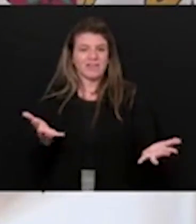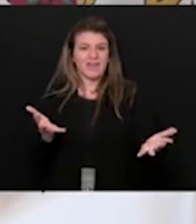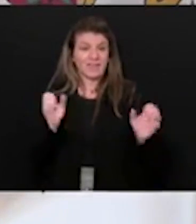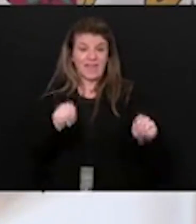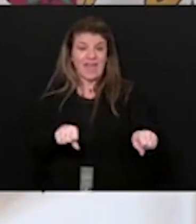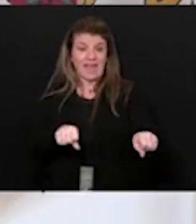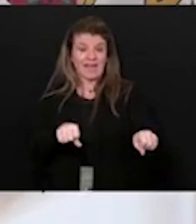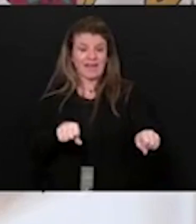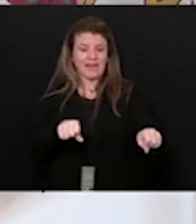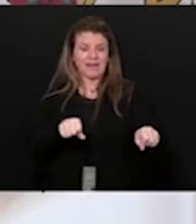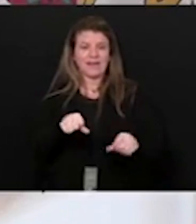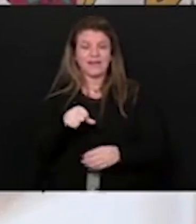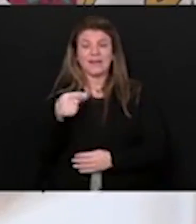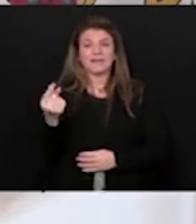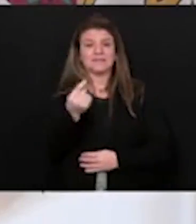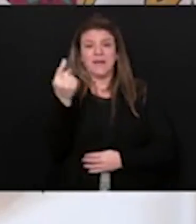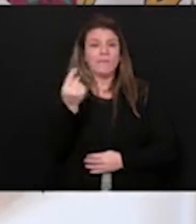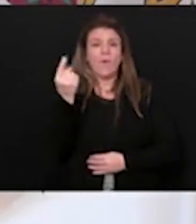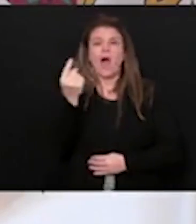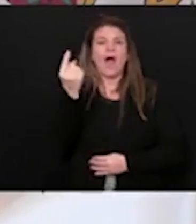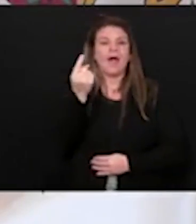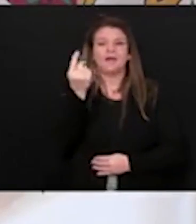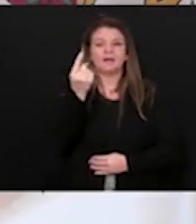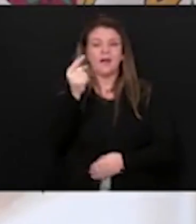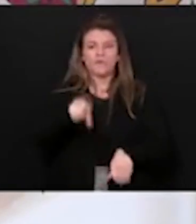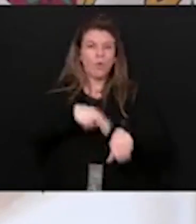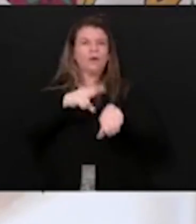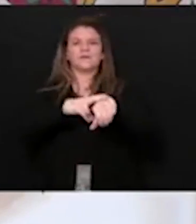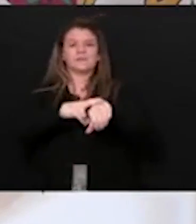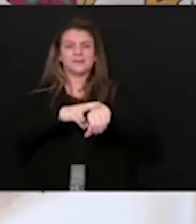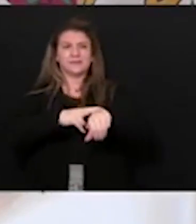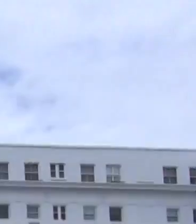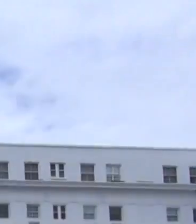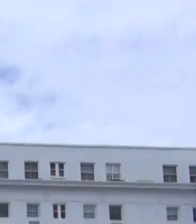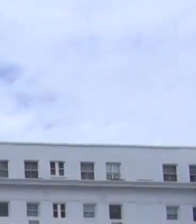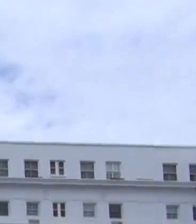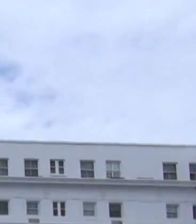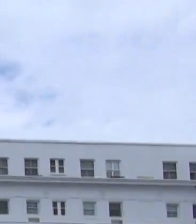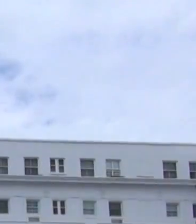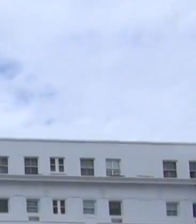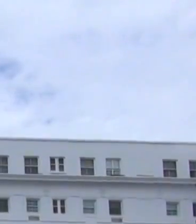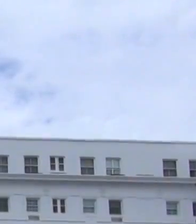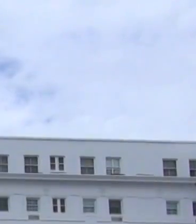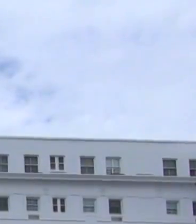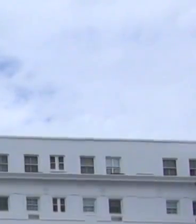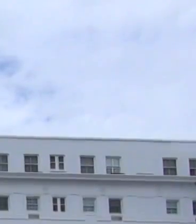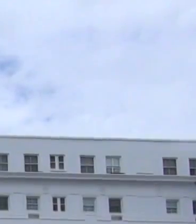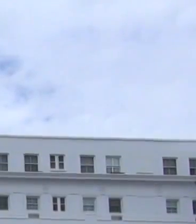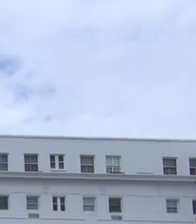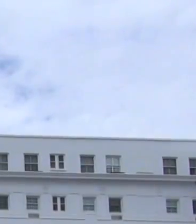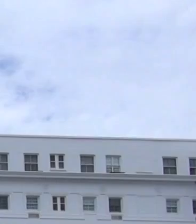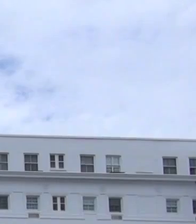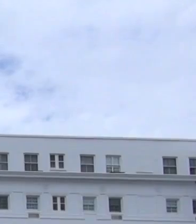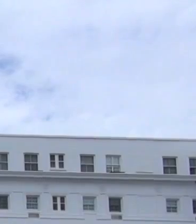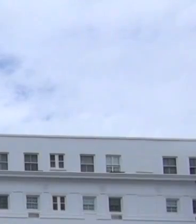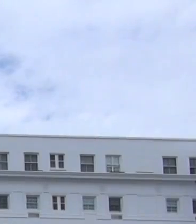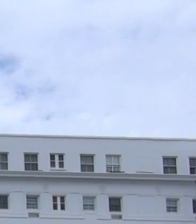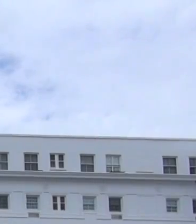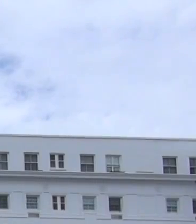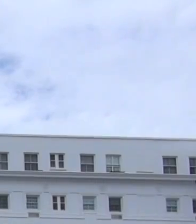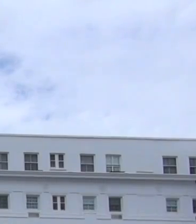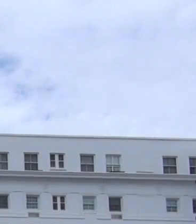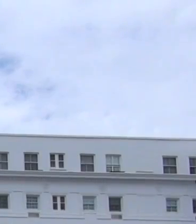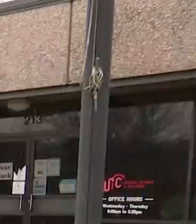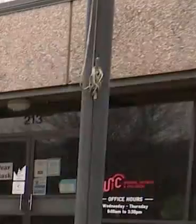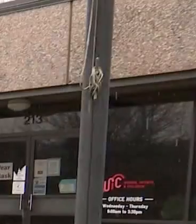Somebody is absolutely, without any question, going to do something somewhere to where somebody can take a photo and then try to trash